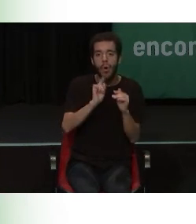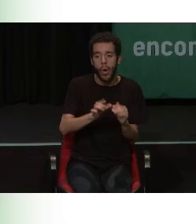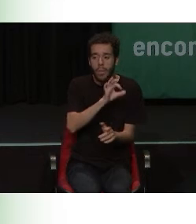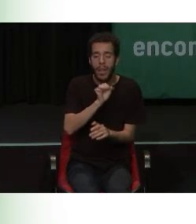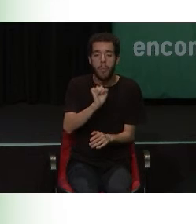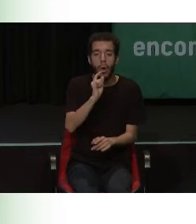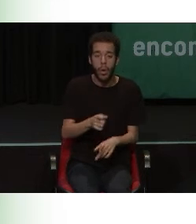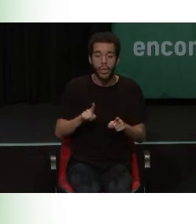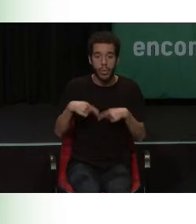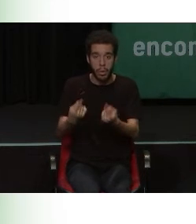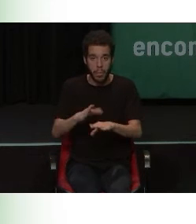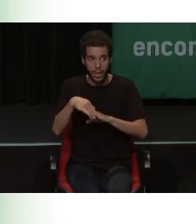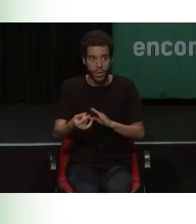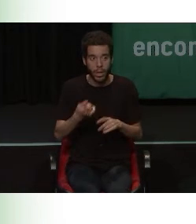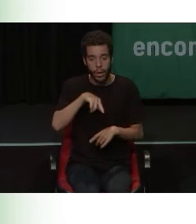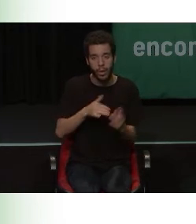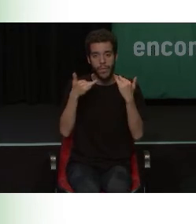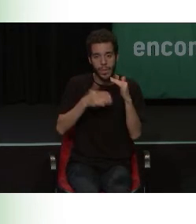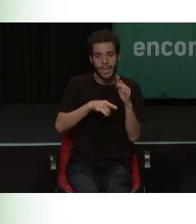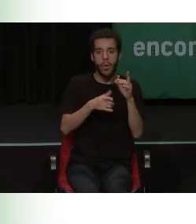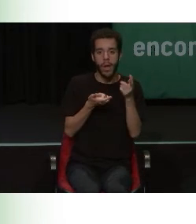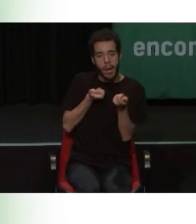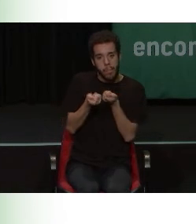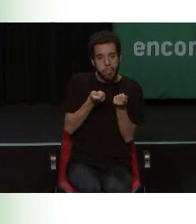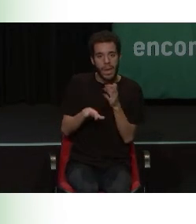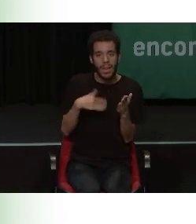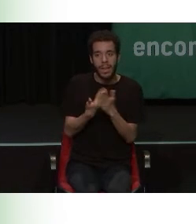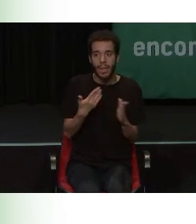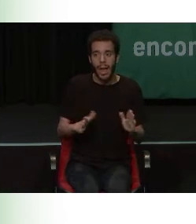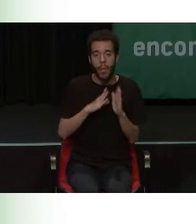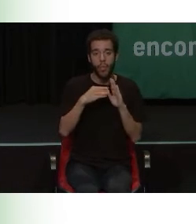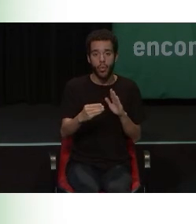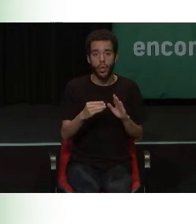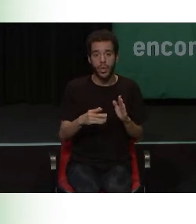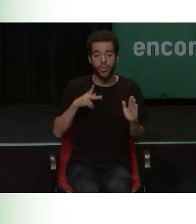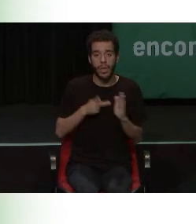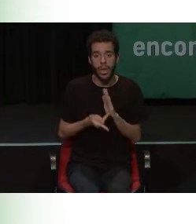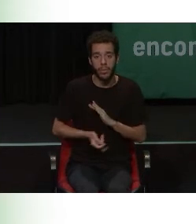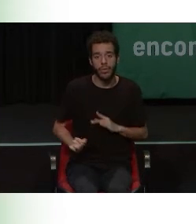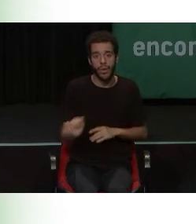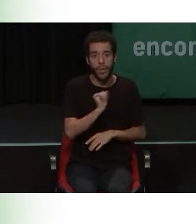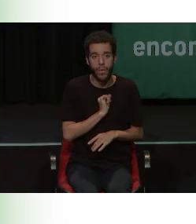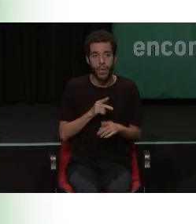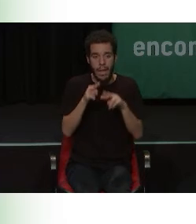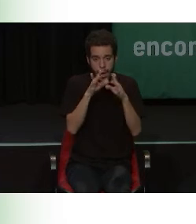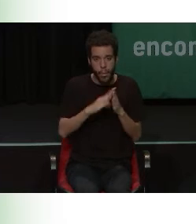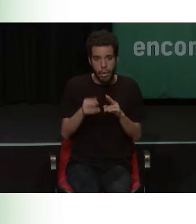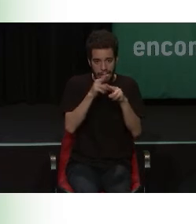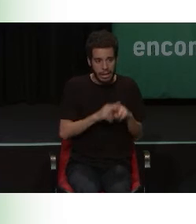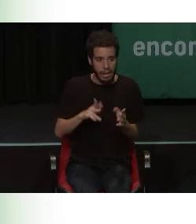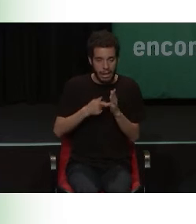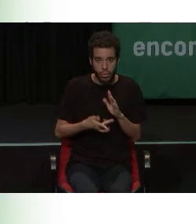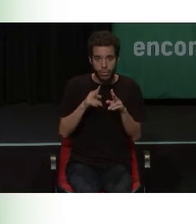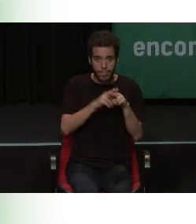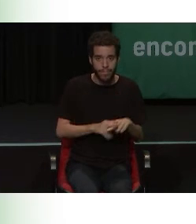data that we are com as going to técnicas de process inteligência artificial with the para criar a techniques maioria of dos nossos modelos artificial intelligence for us to be able